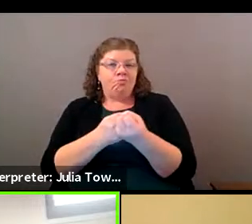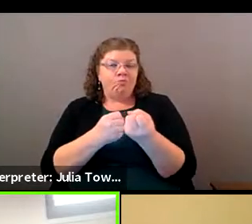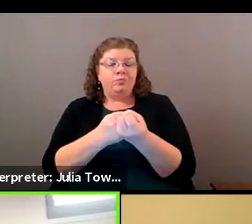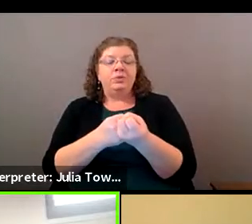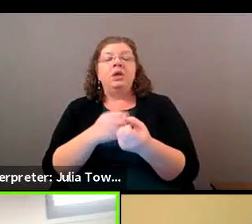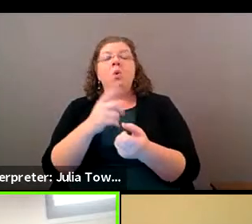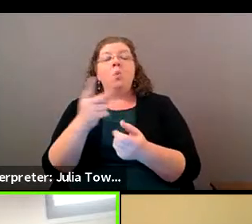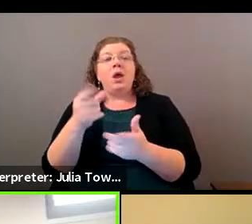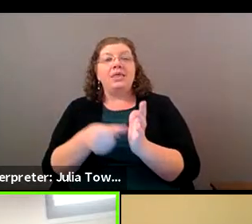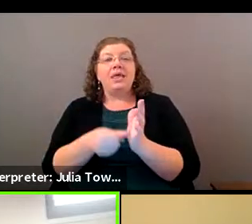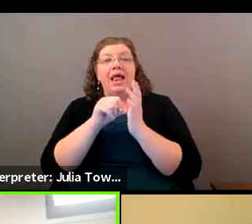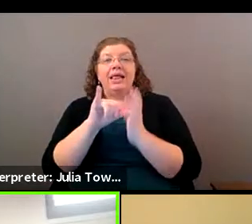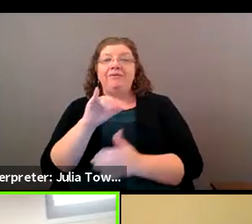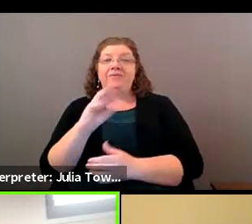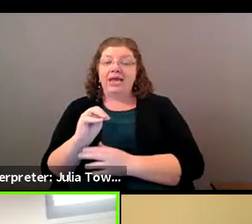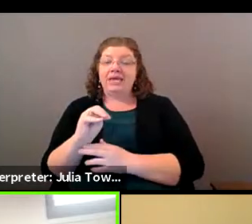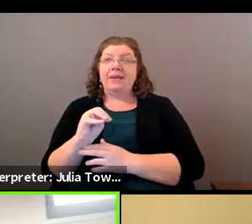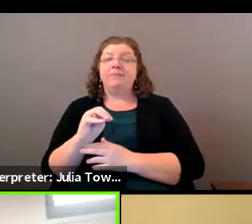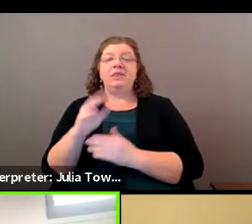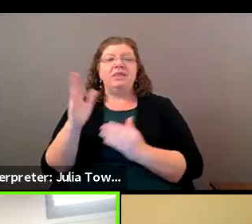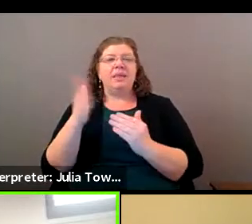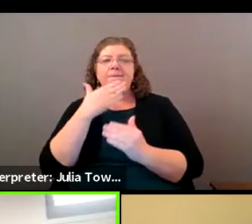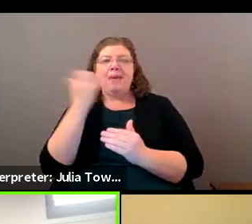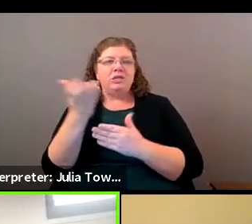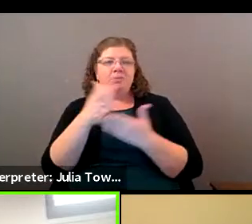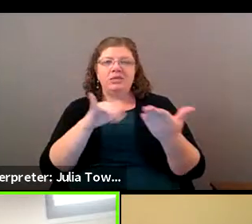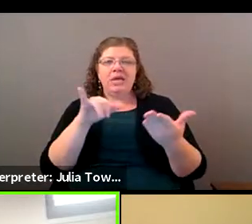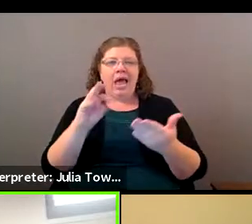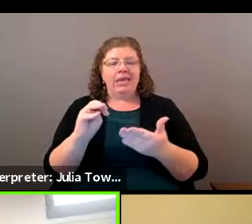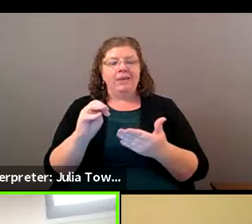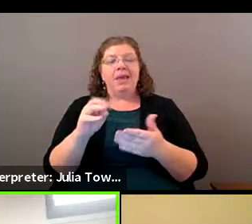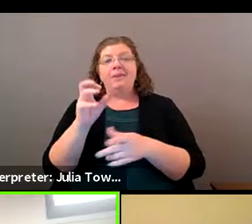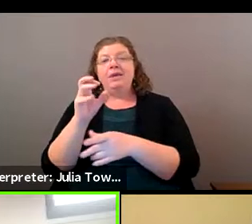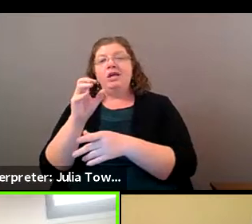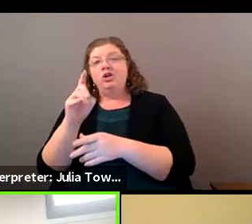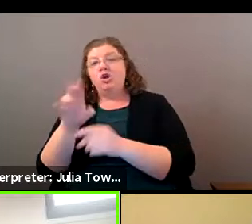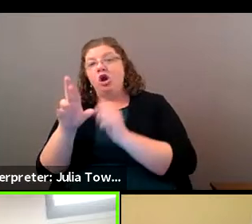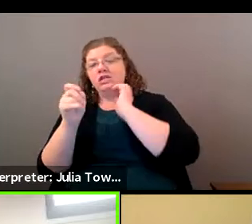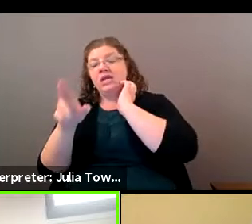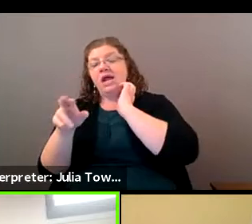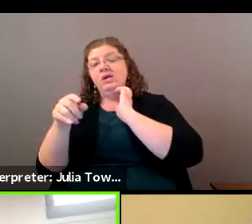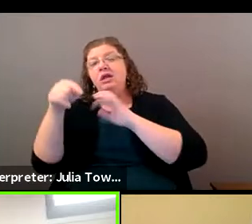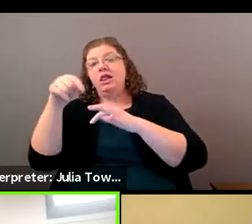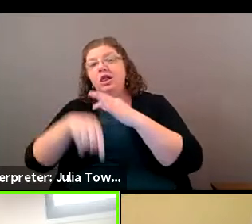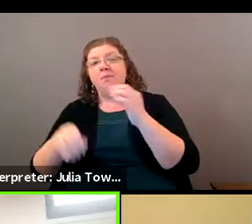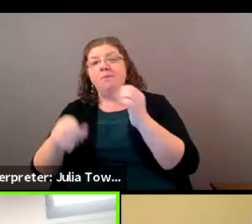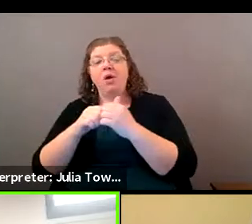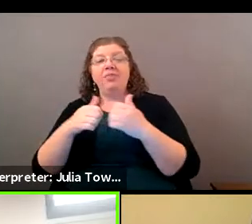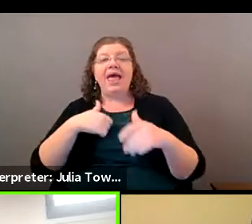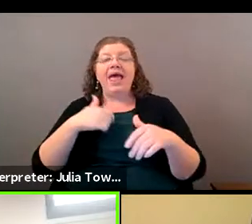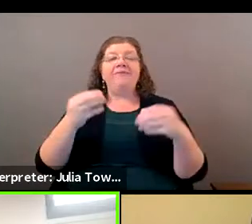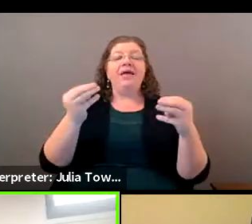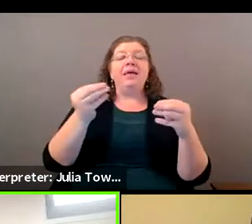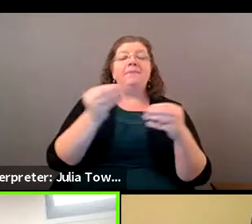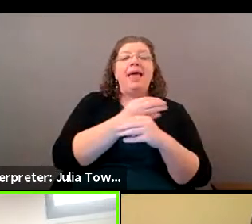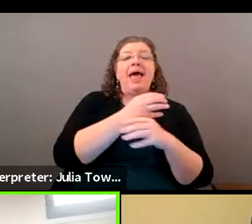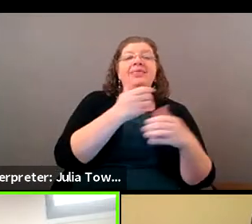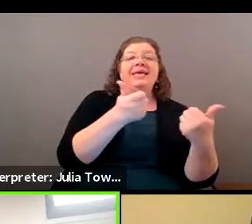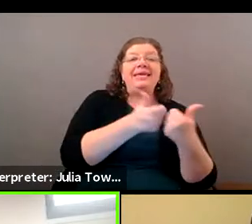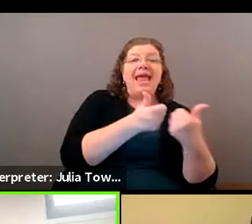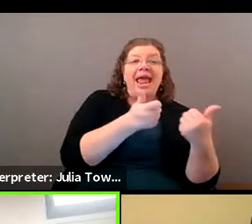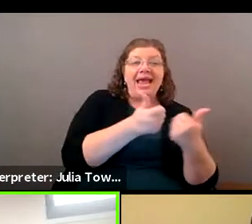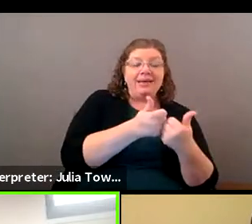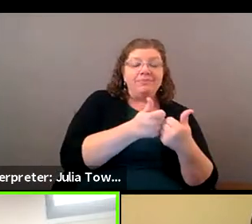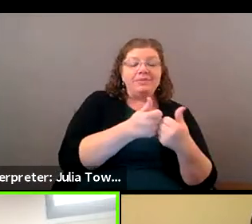of IM, and I might ask Dr. Snyder to go a little deeper into it, is that they have math games and math routines. So